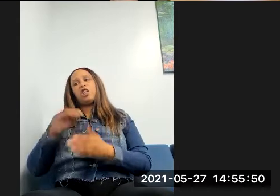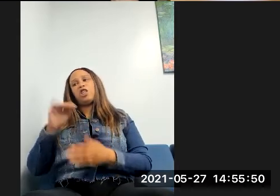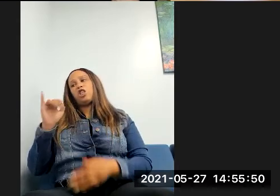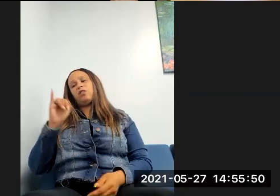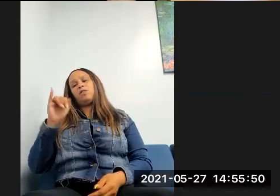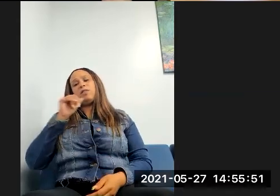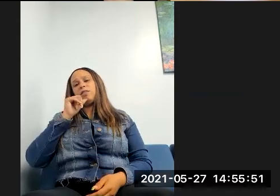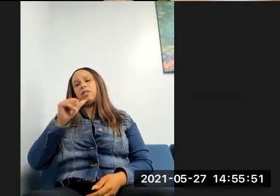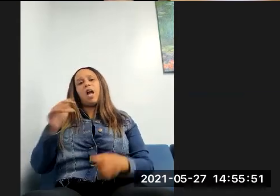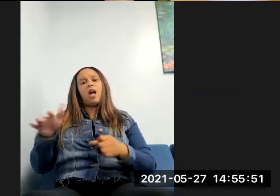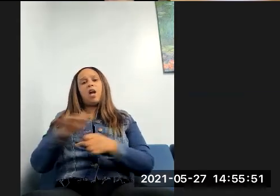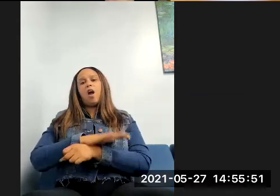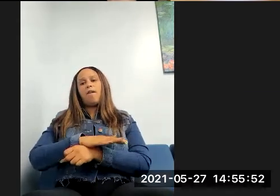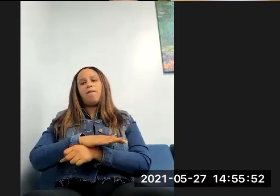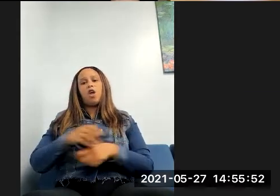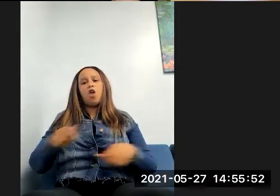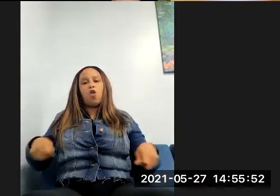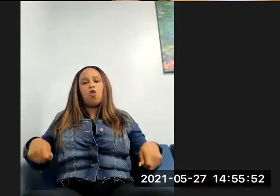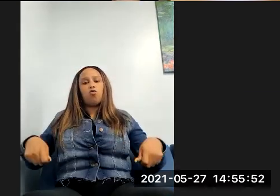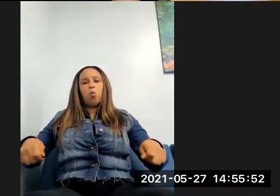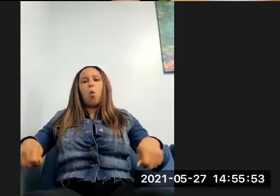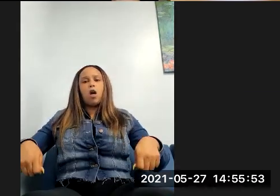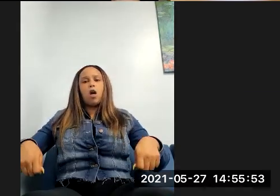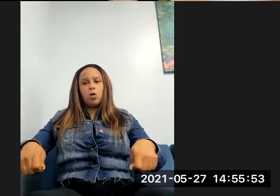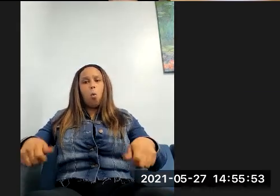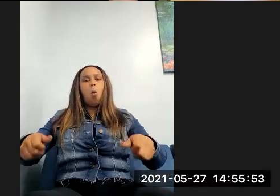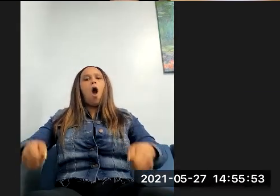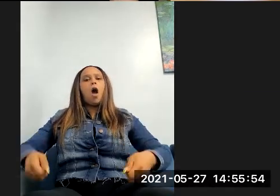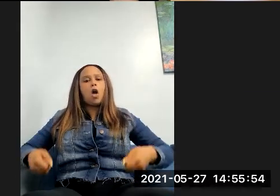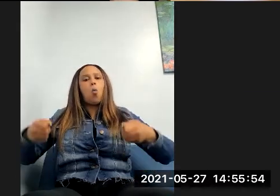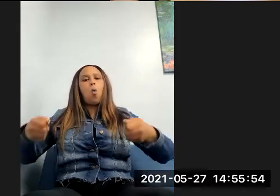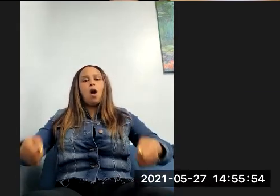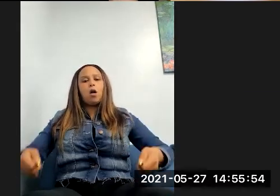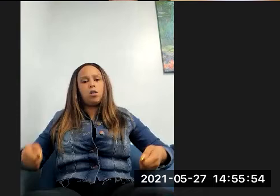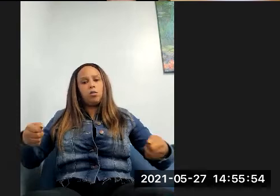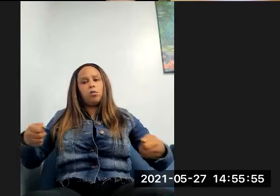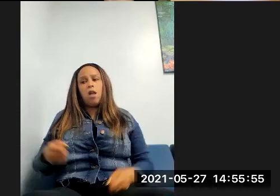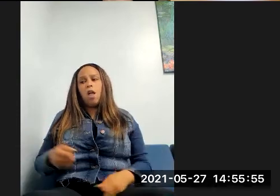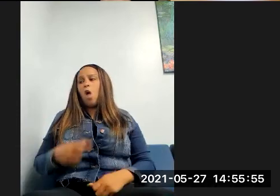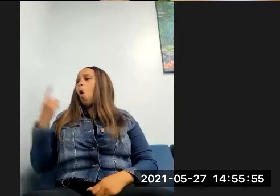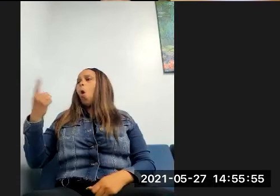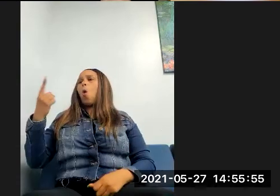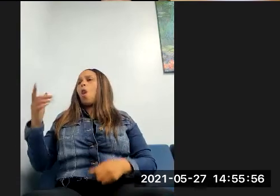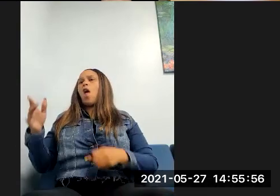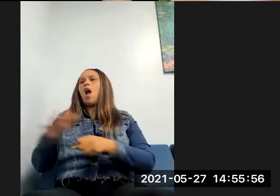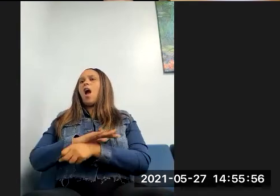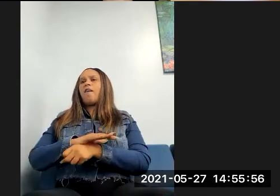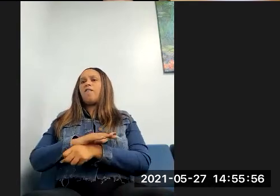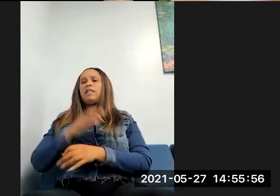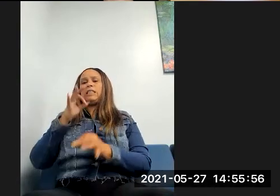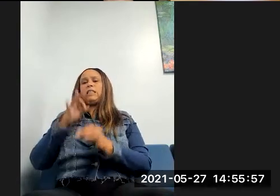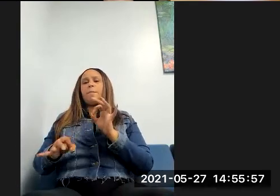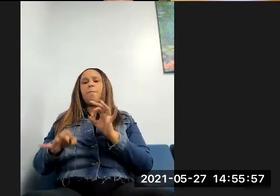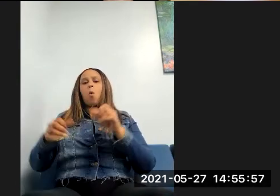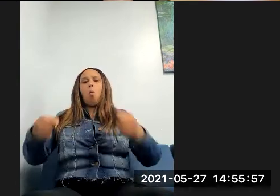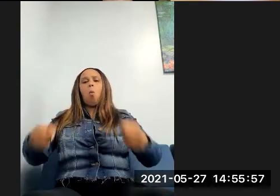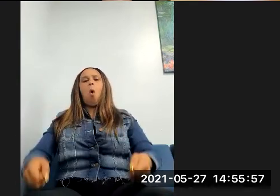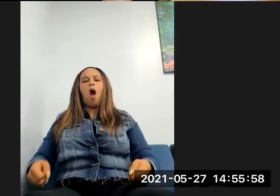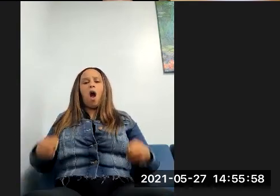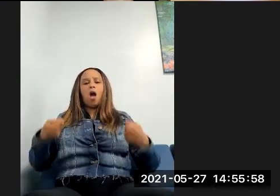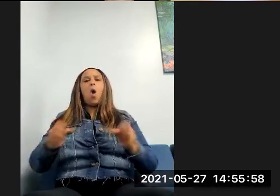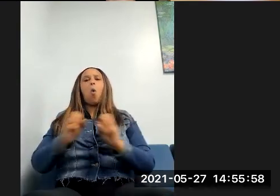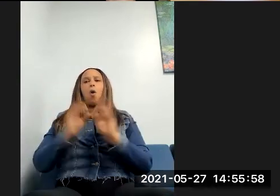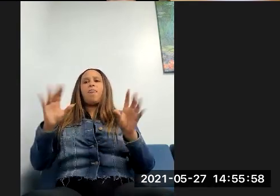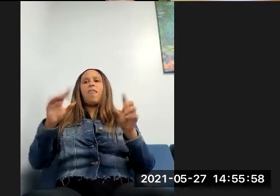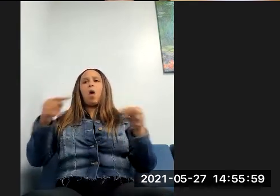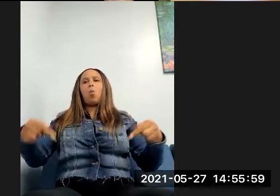RW, I'm assuming roll walker. And if they do, they only cover the basic. simple walker that does not serve